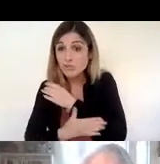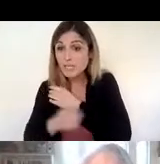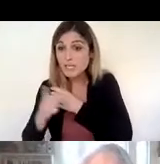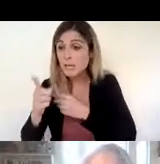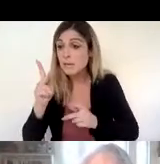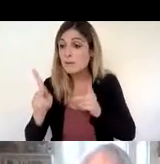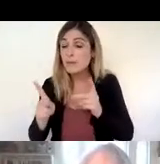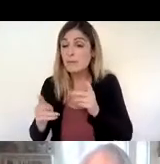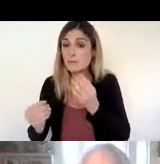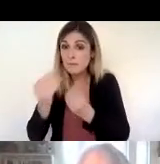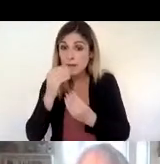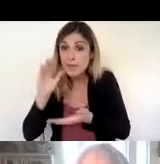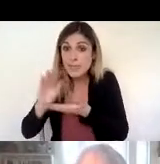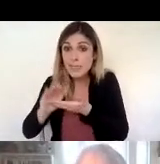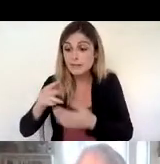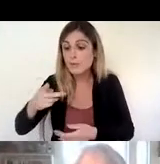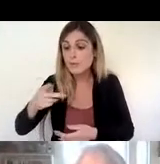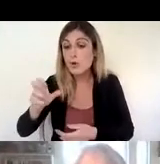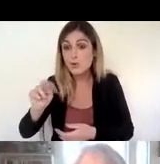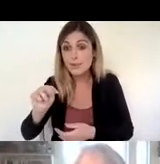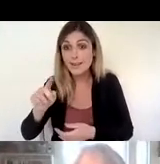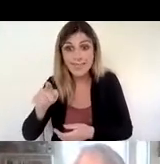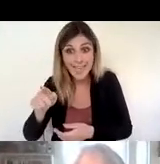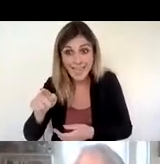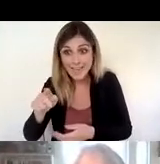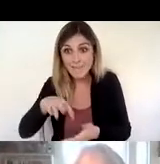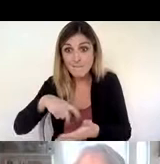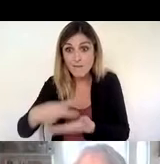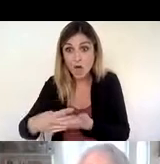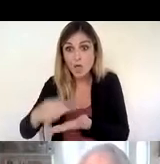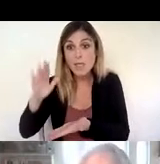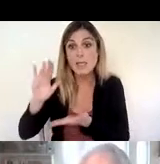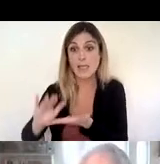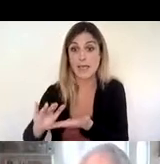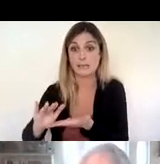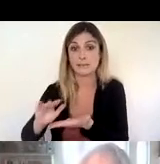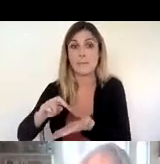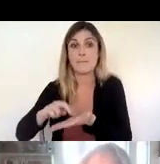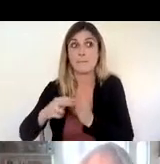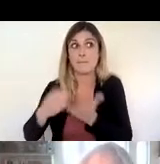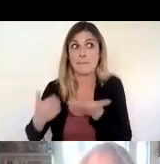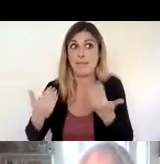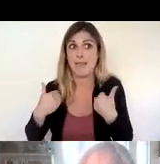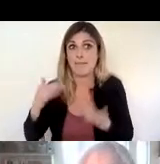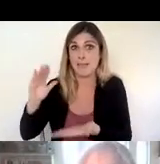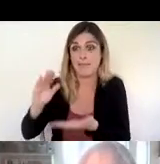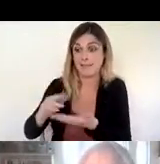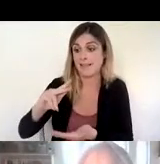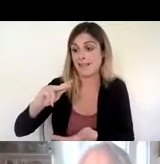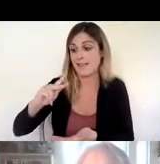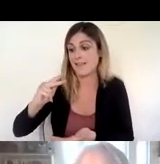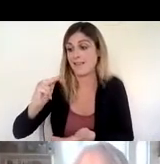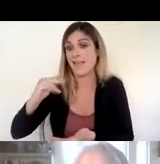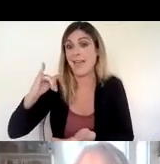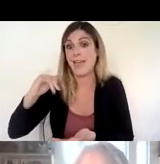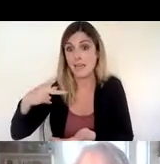lower protein intakes, they're actually falling less. And that might be the explanation for their lower rates of hip fracture rather than the protein